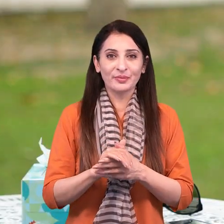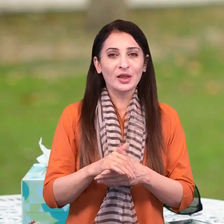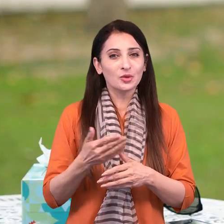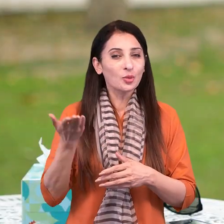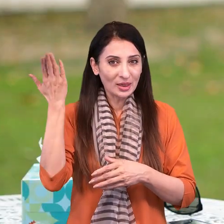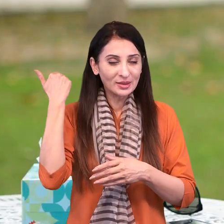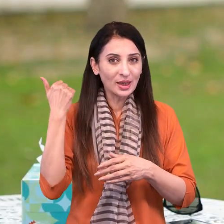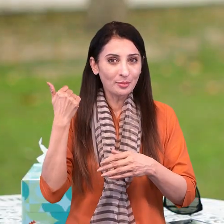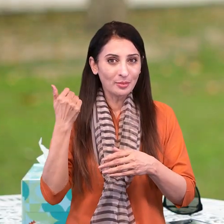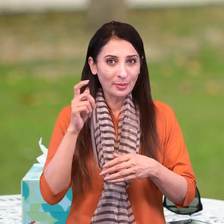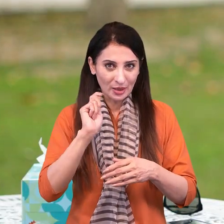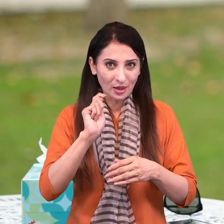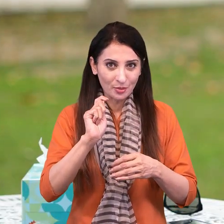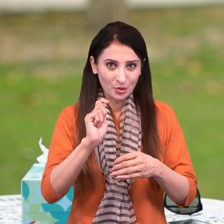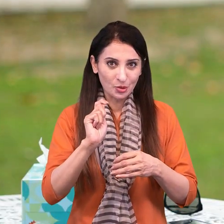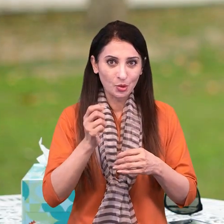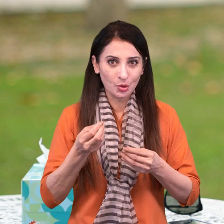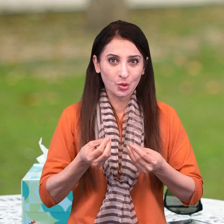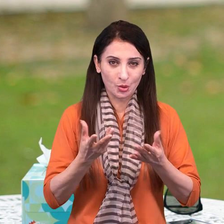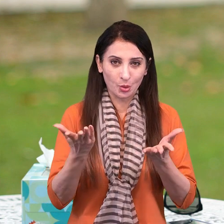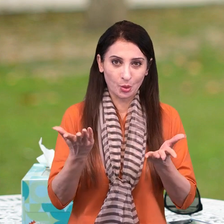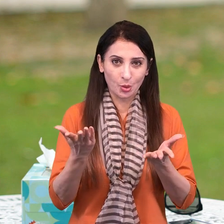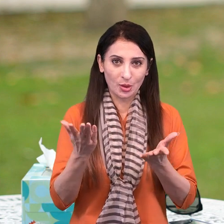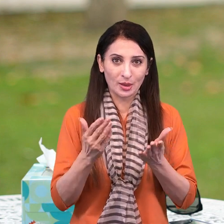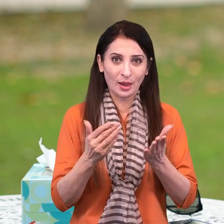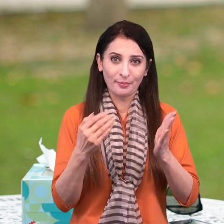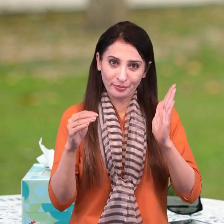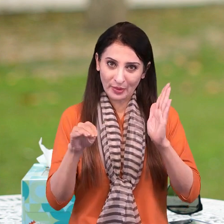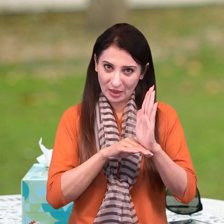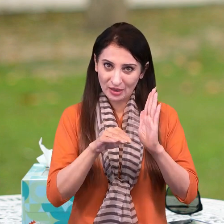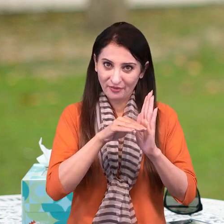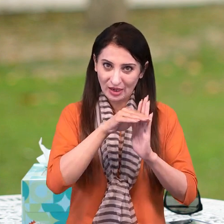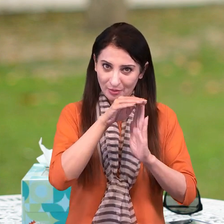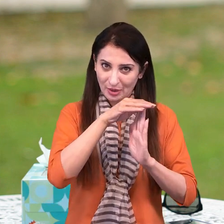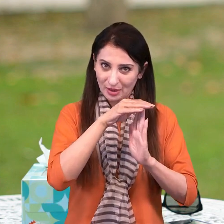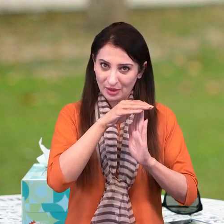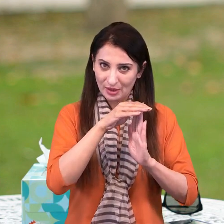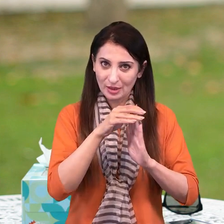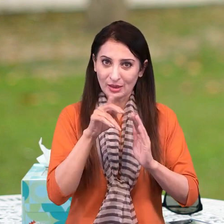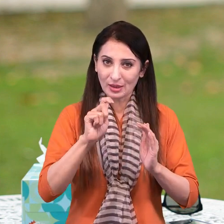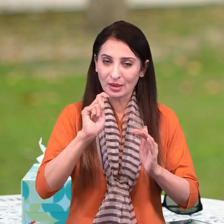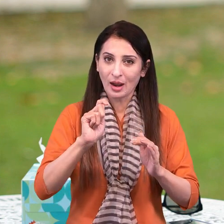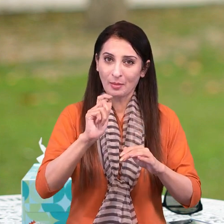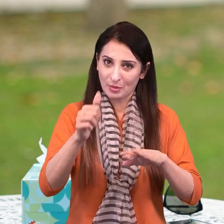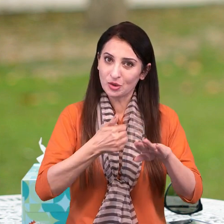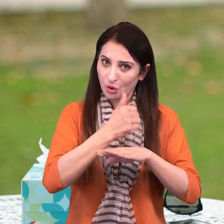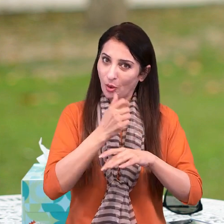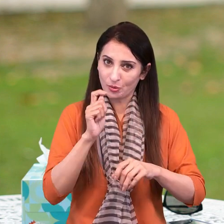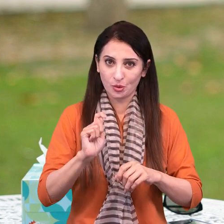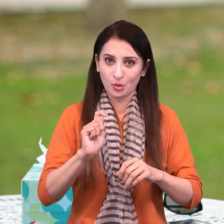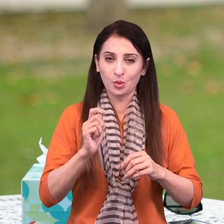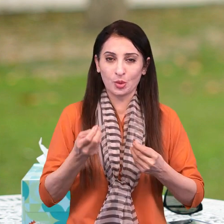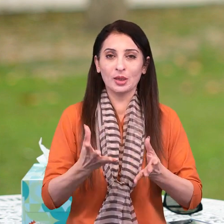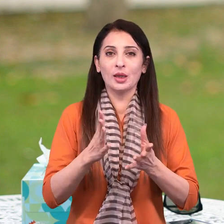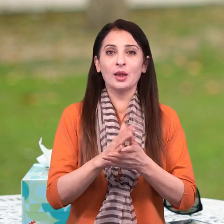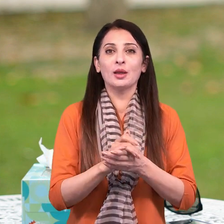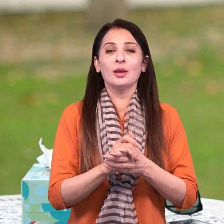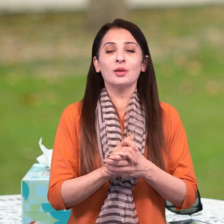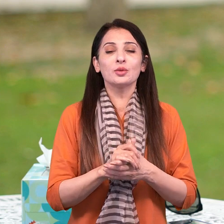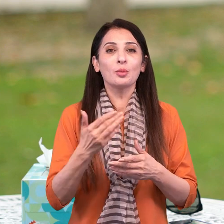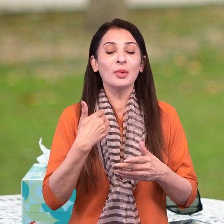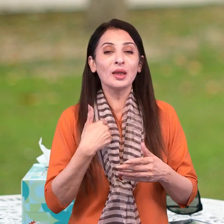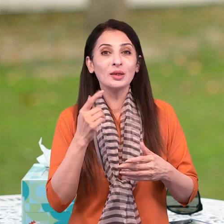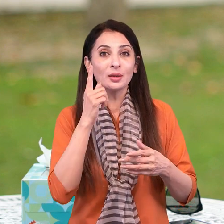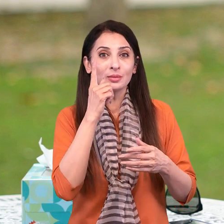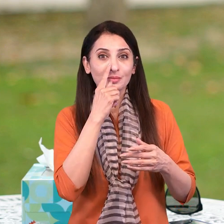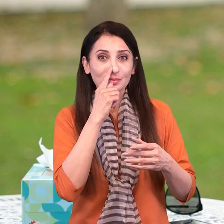mentioned earlier, that when I started my career, that was through a development sector. And that's where I started working with women